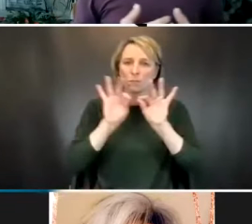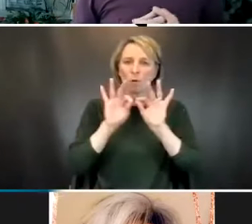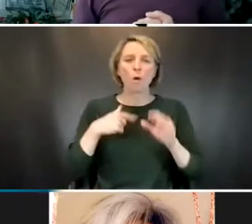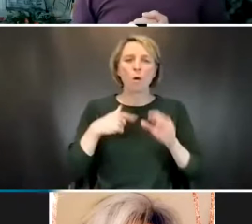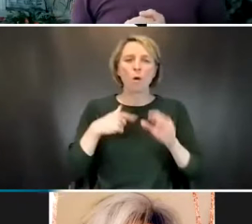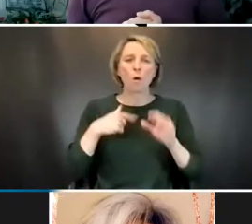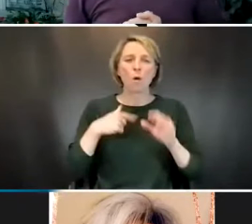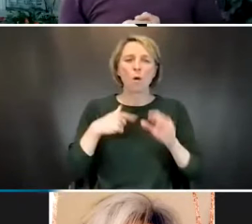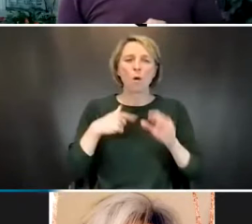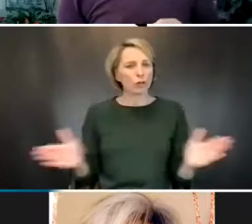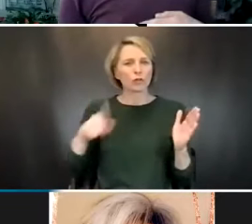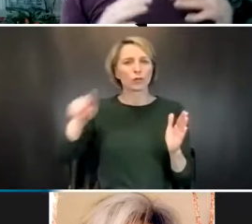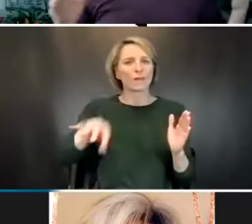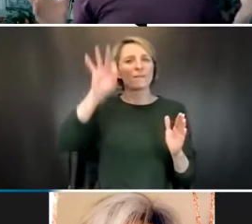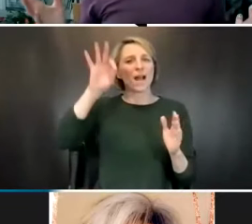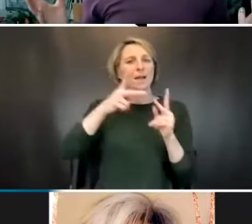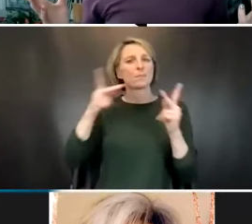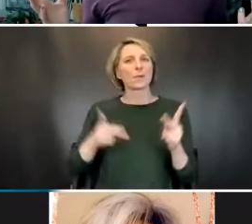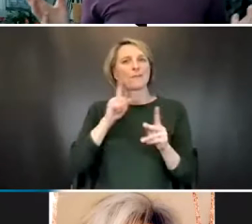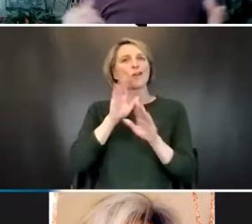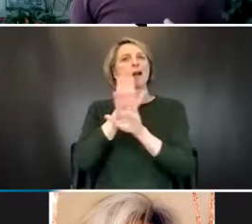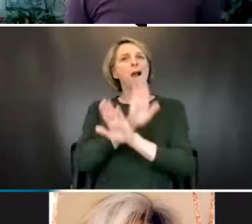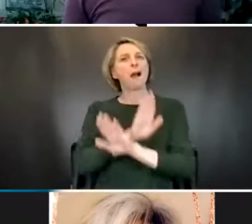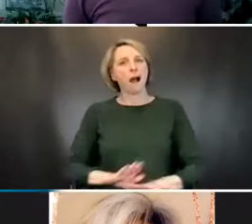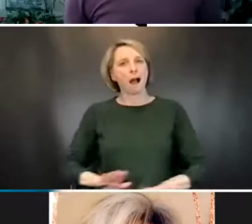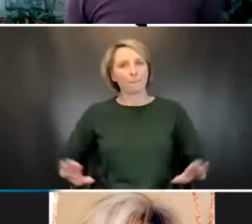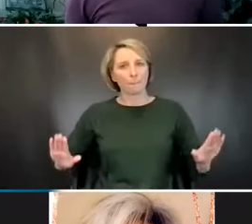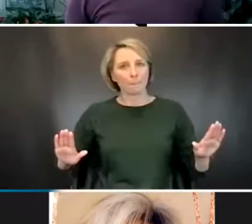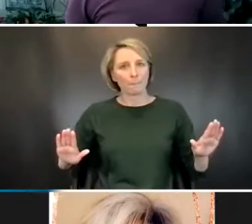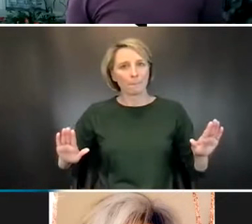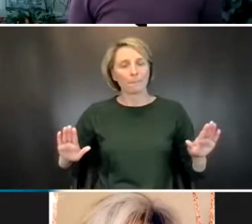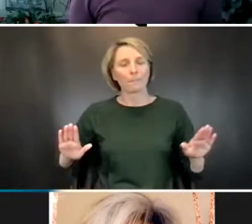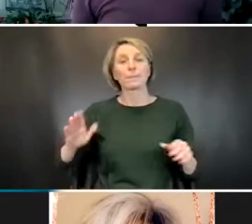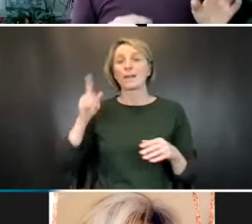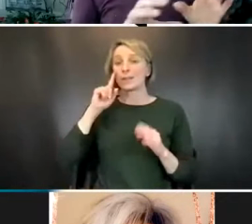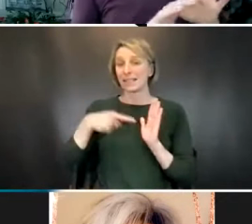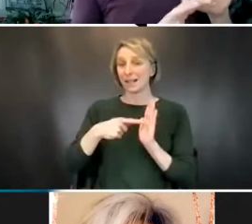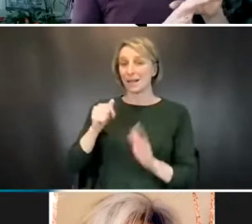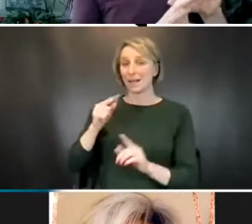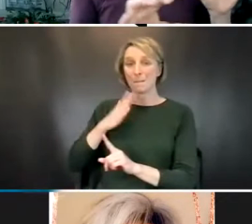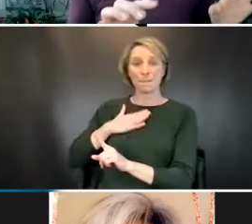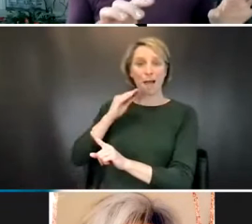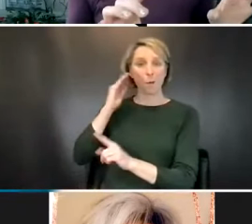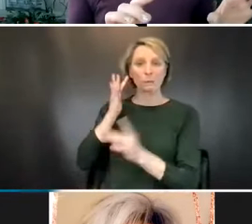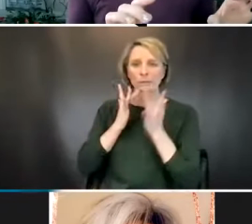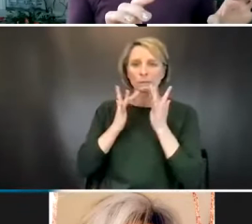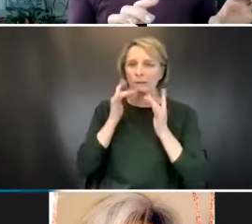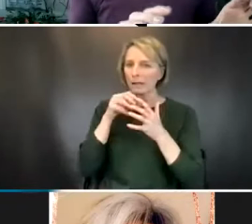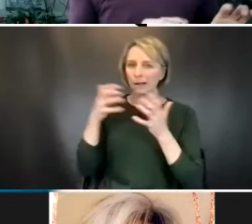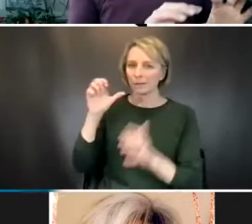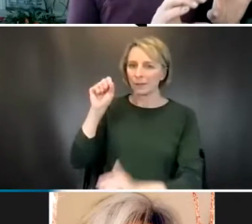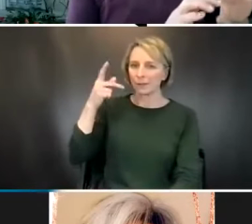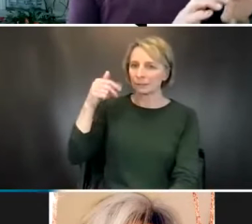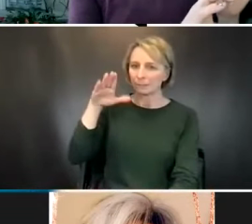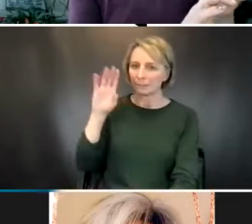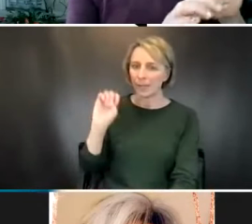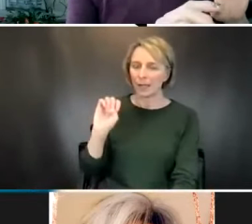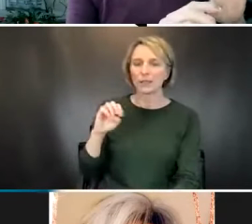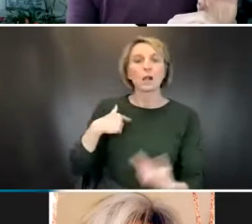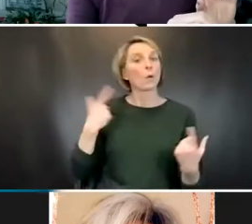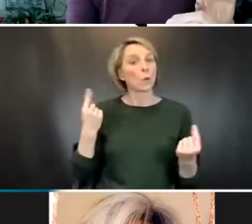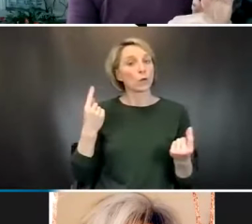So for me here at my house, we don't have a whole lot of space. So I have a little area on my desk that has a